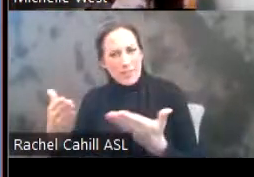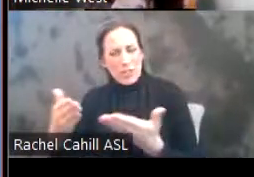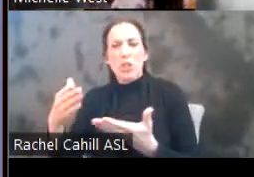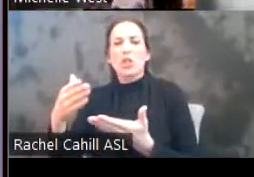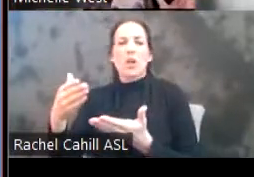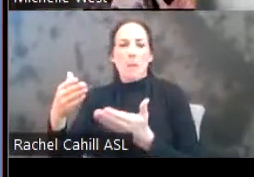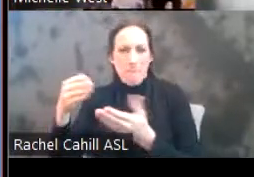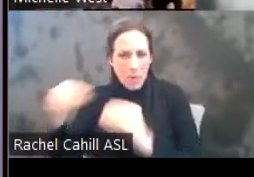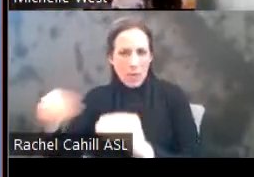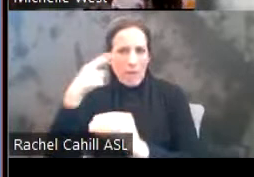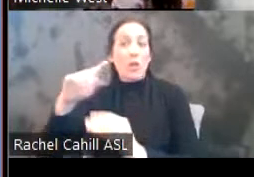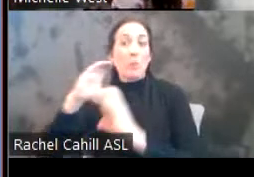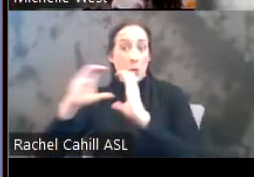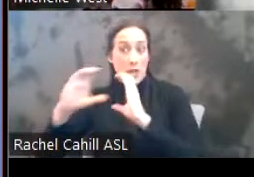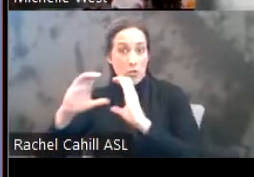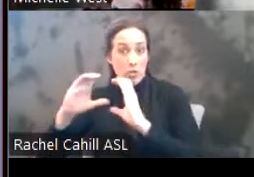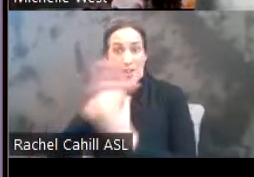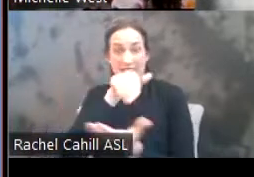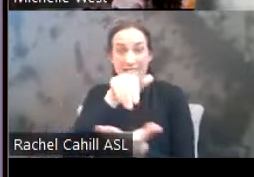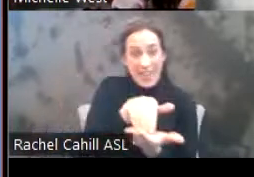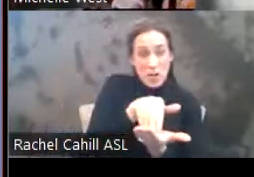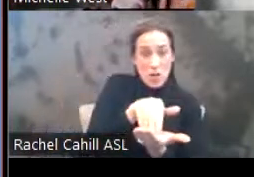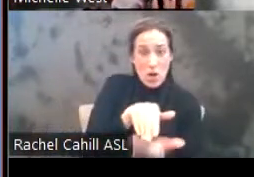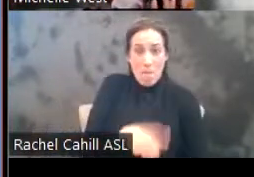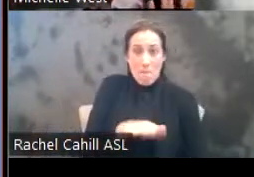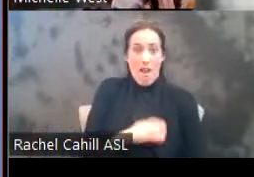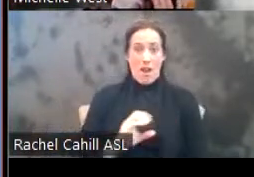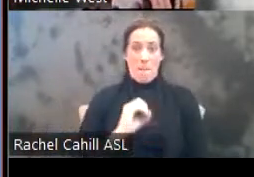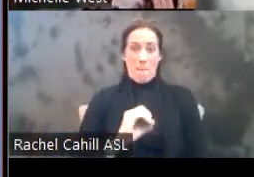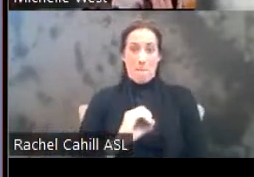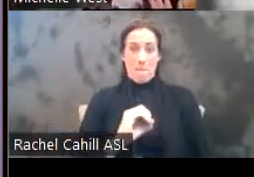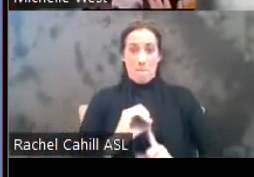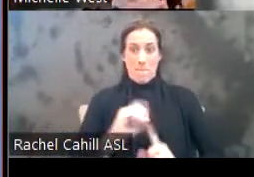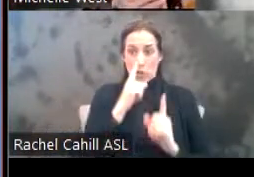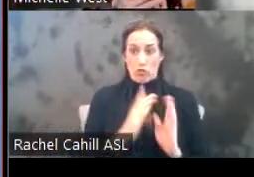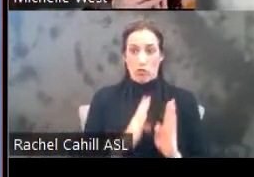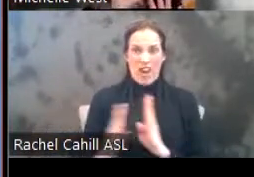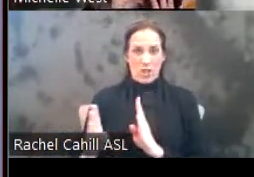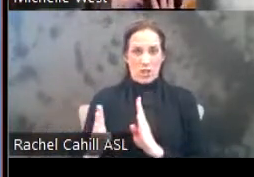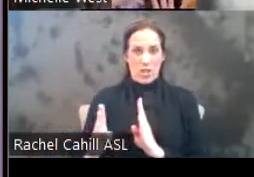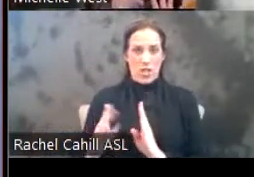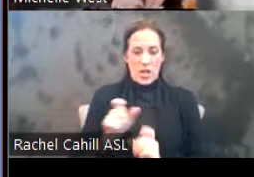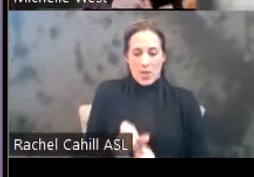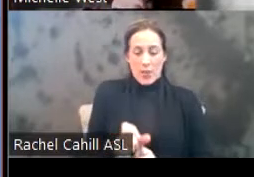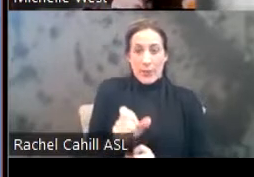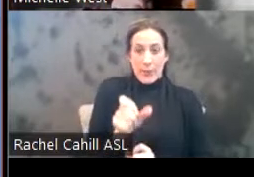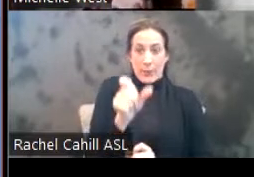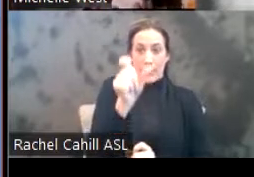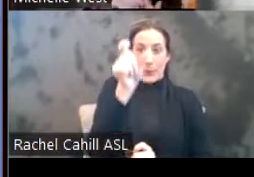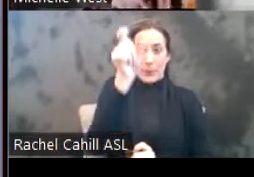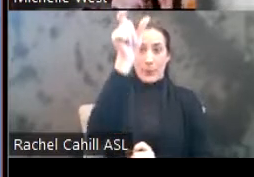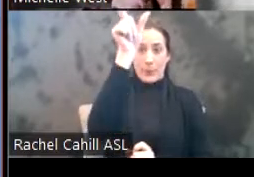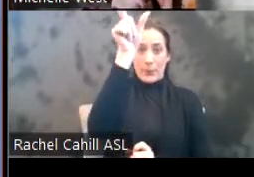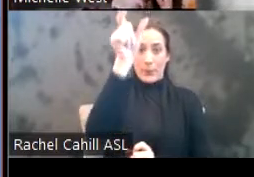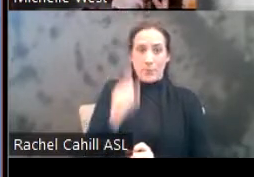here in the center, it says strategy at the very bottom. And then going up from the bottom to the top, it